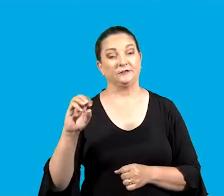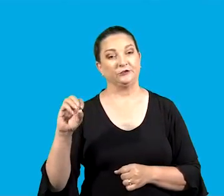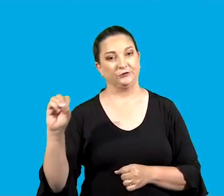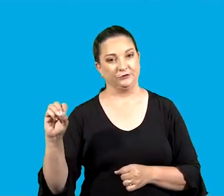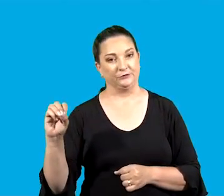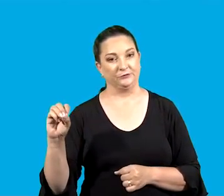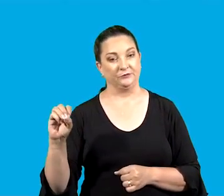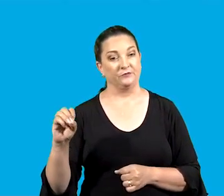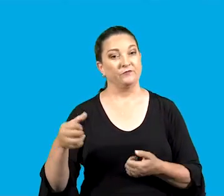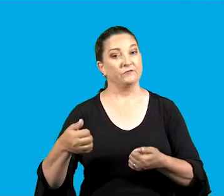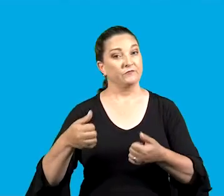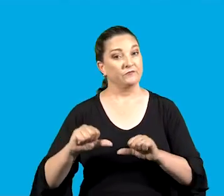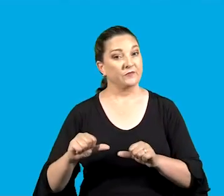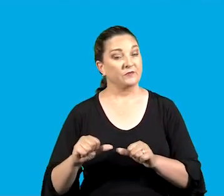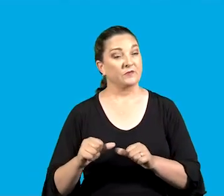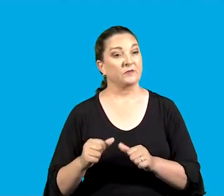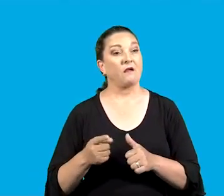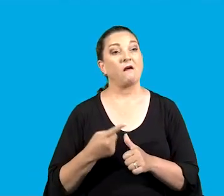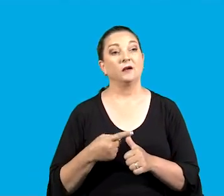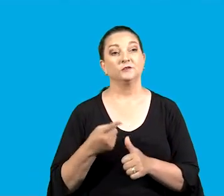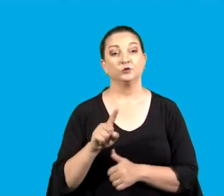990,000. That is going to give me